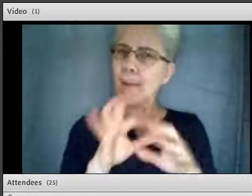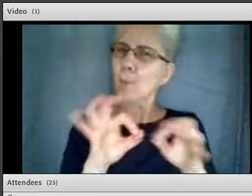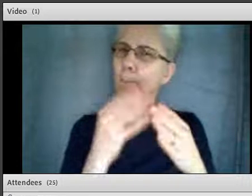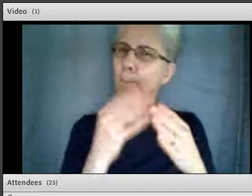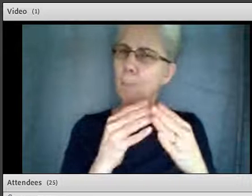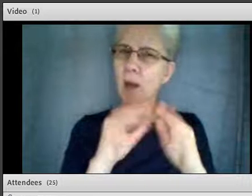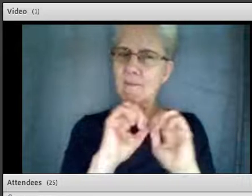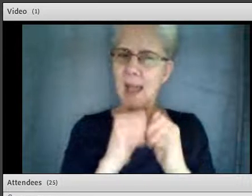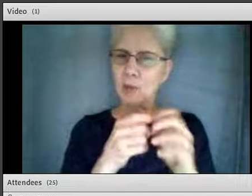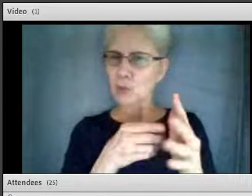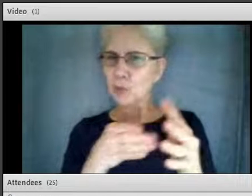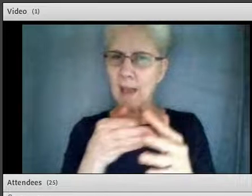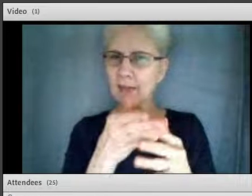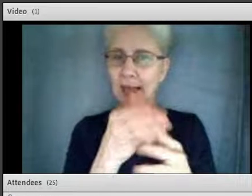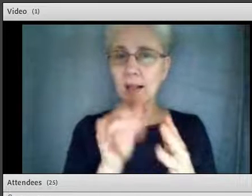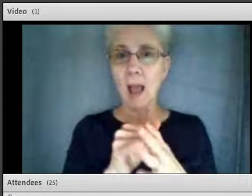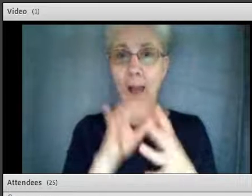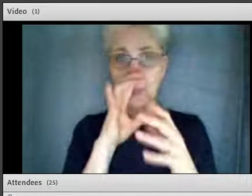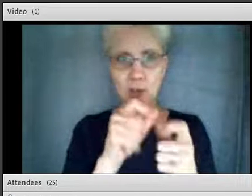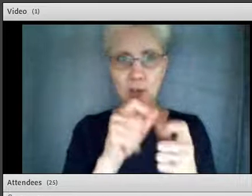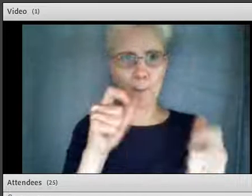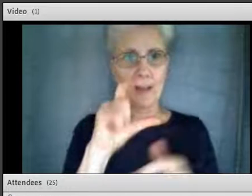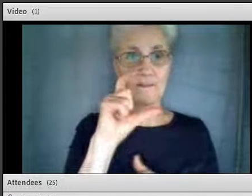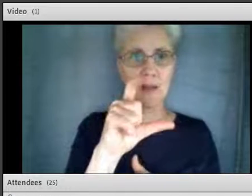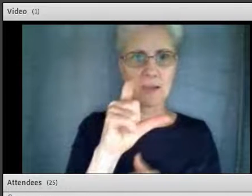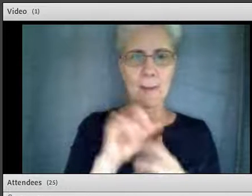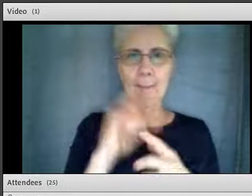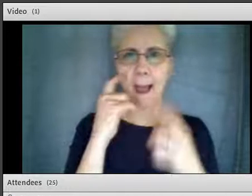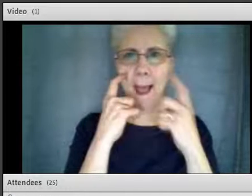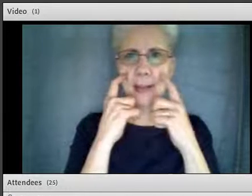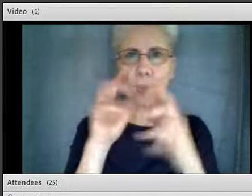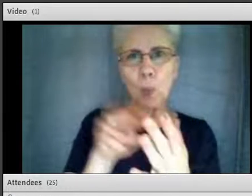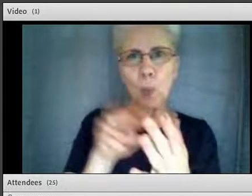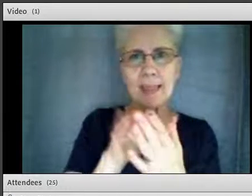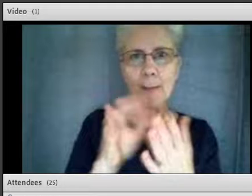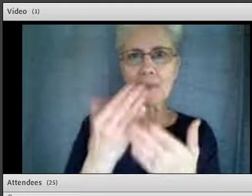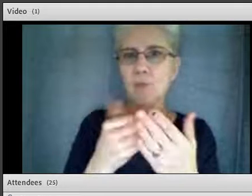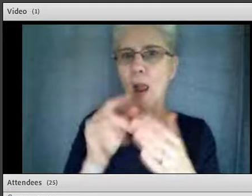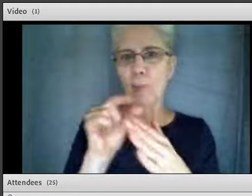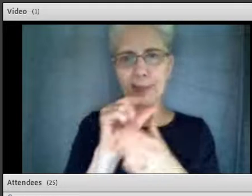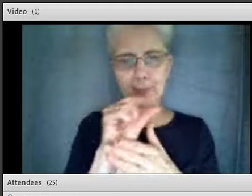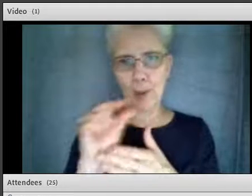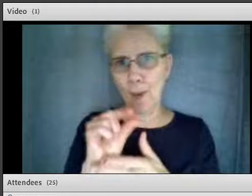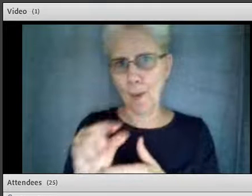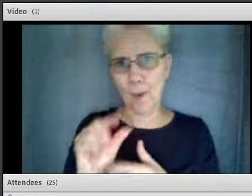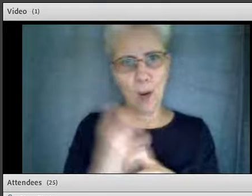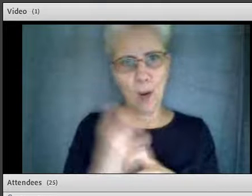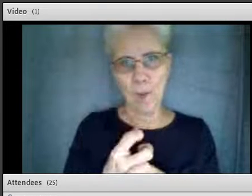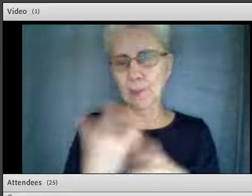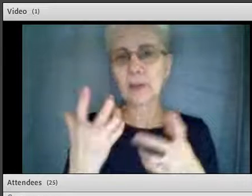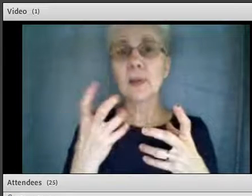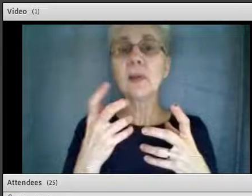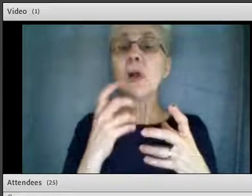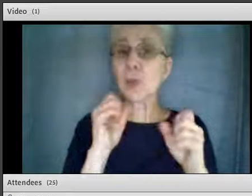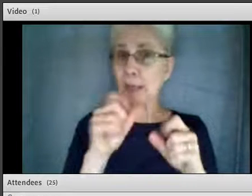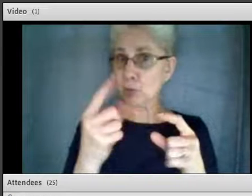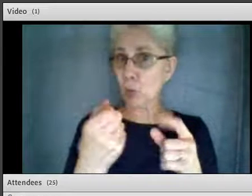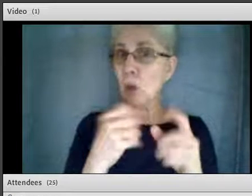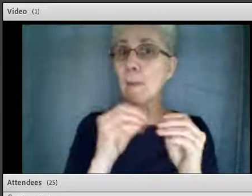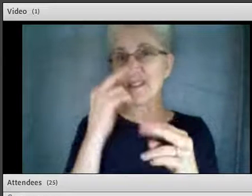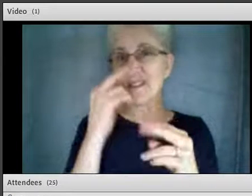bigger fonts, right? My eyes are going to read those before I read anything small. You can do a little bit fun with those header tags and do some